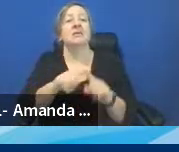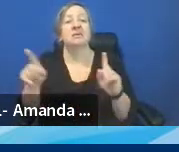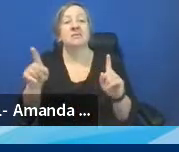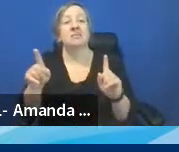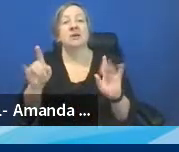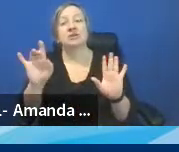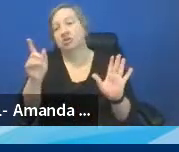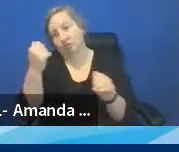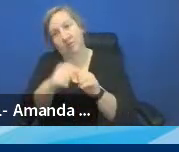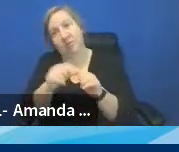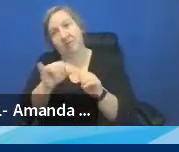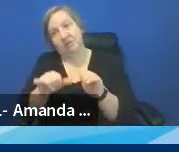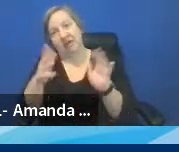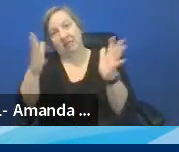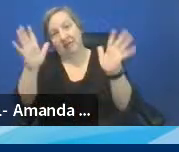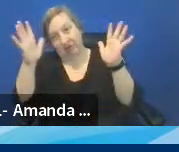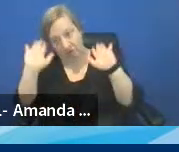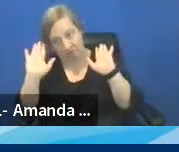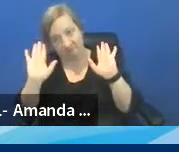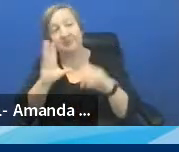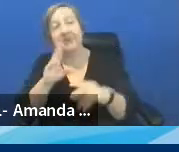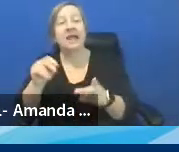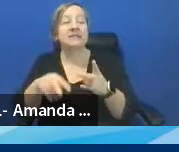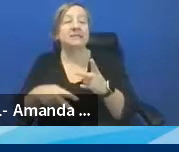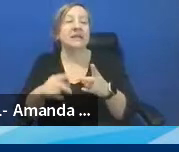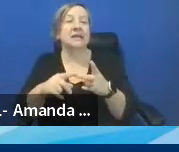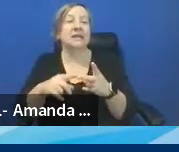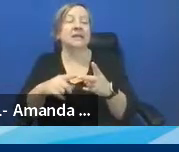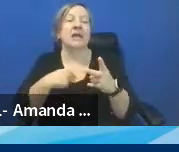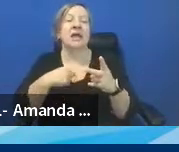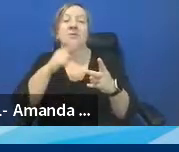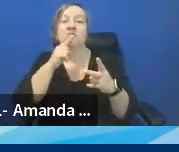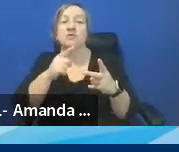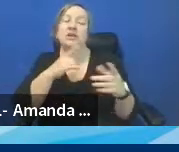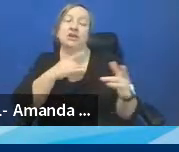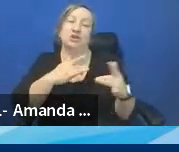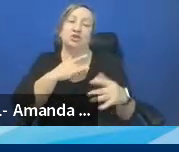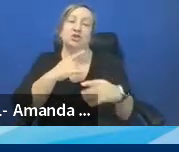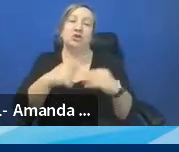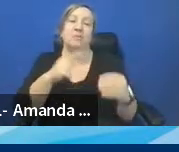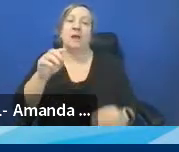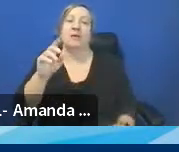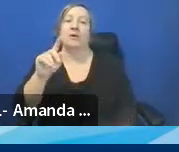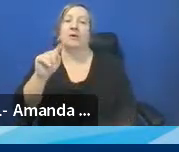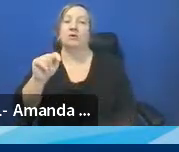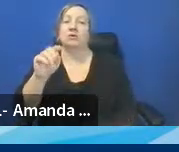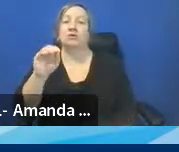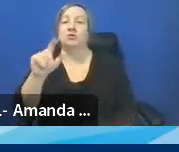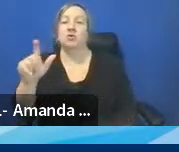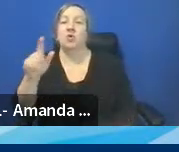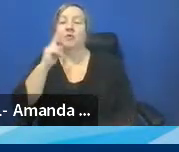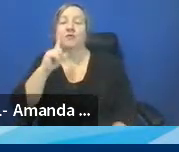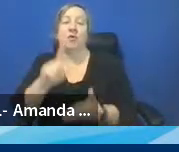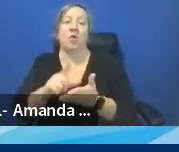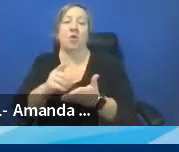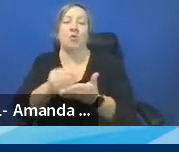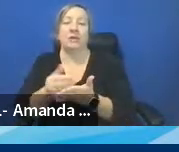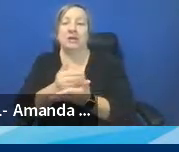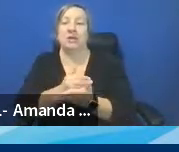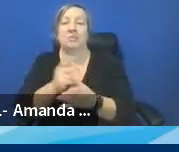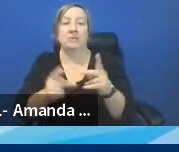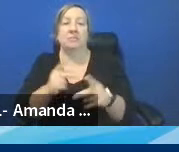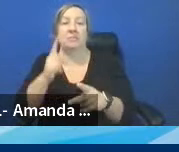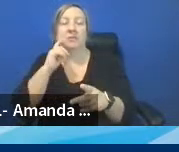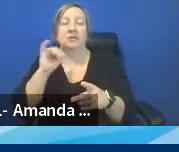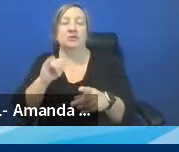bear that in mind. That's all. And the second thing is, I am really concerned about tolling for low-income people, because these are the people who